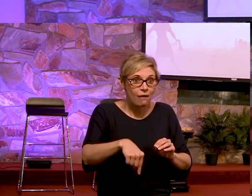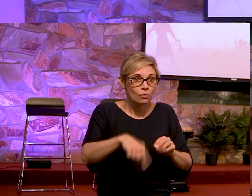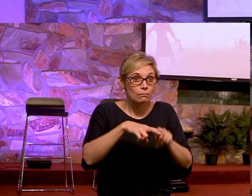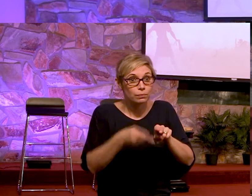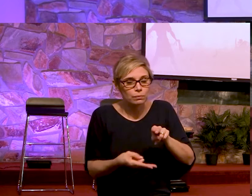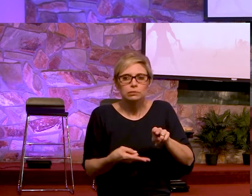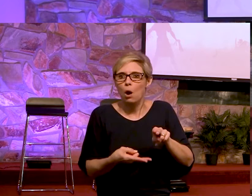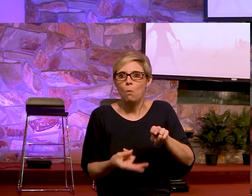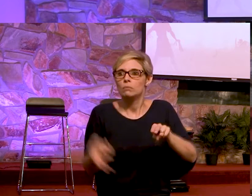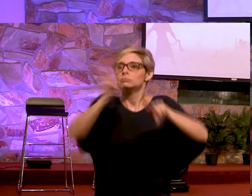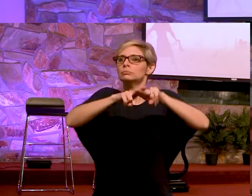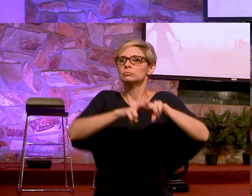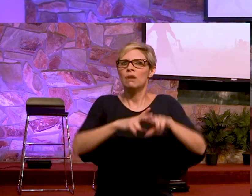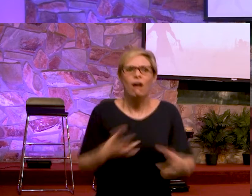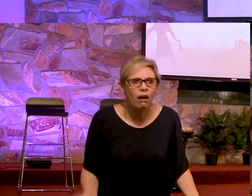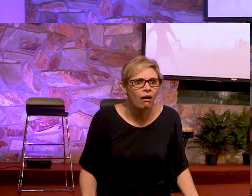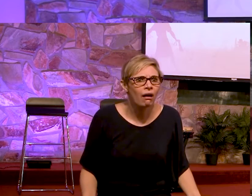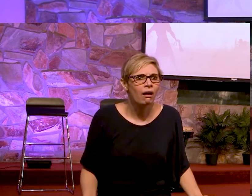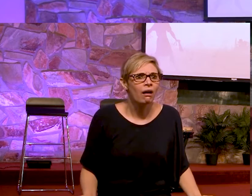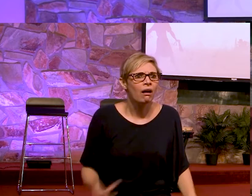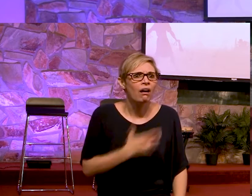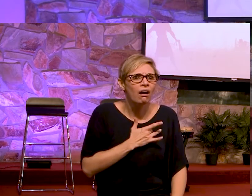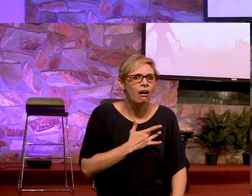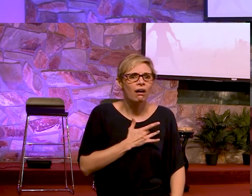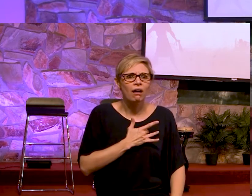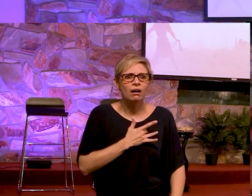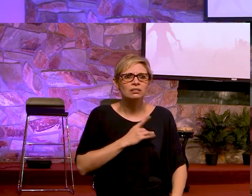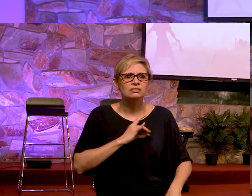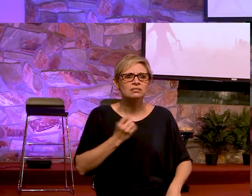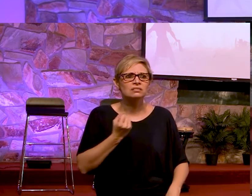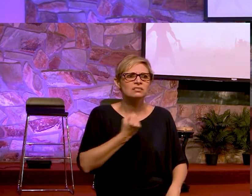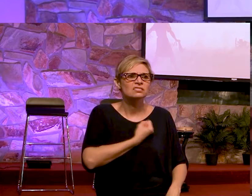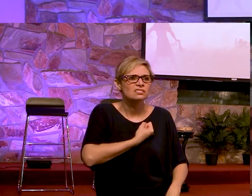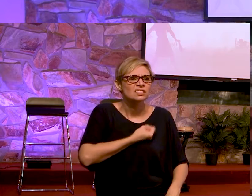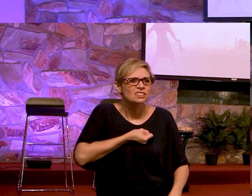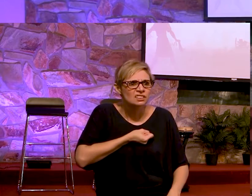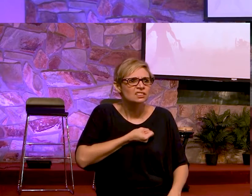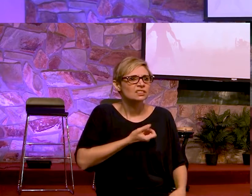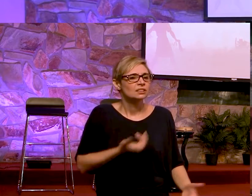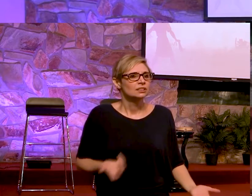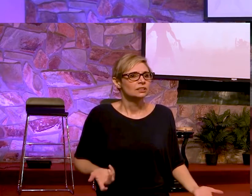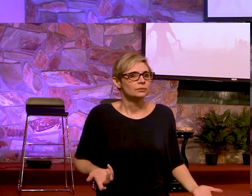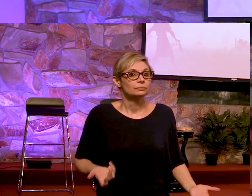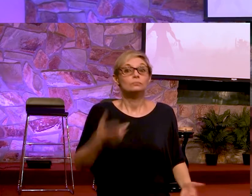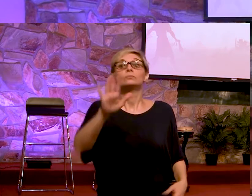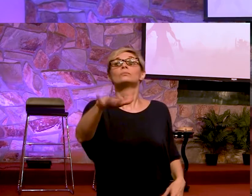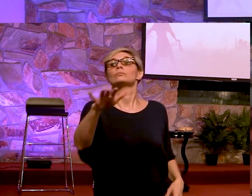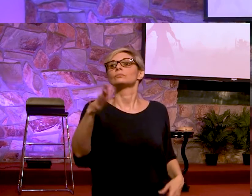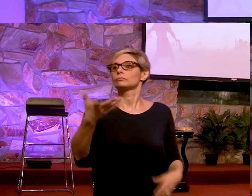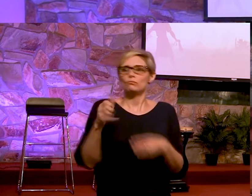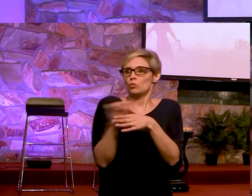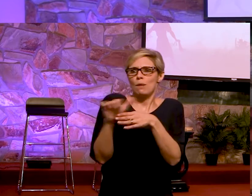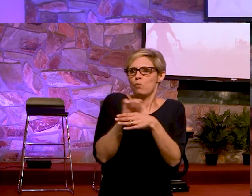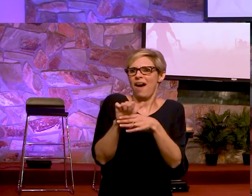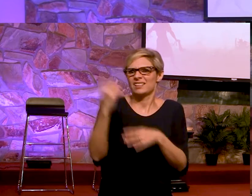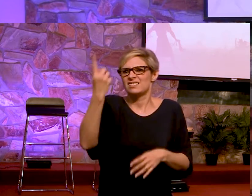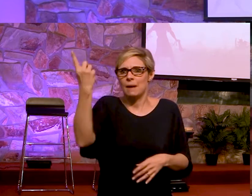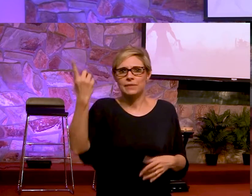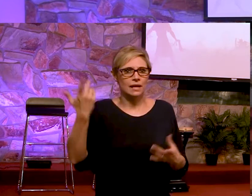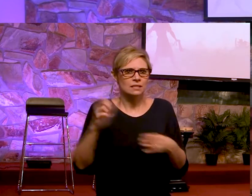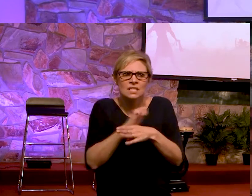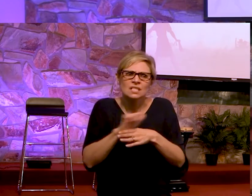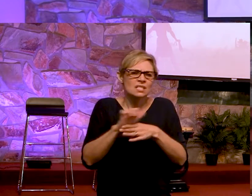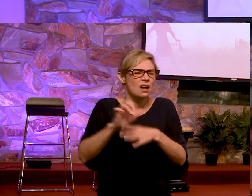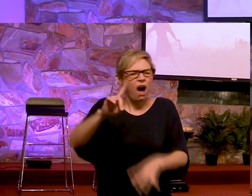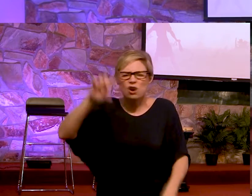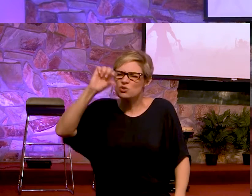up. You get discouraged. Or you practice. You give it 110%